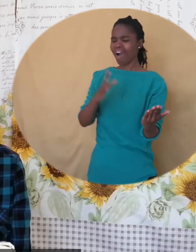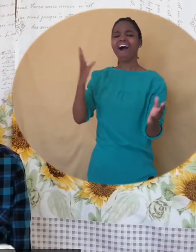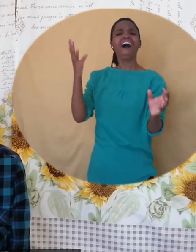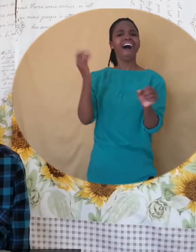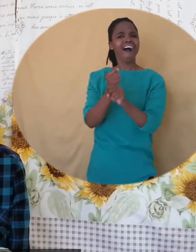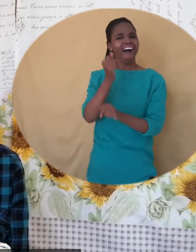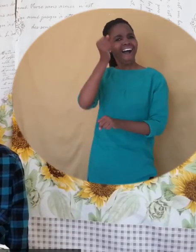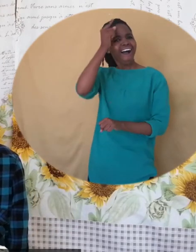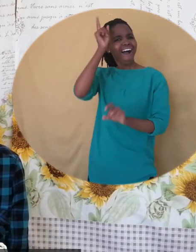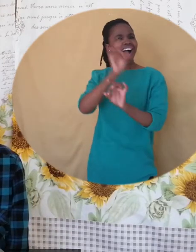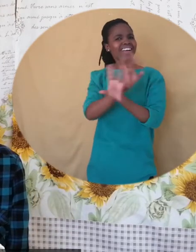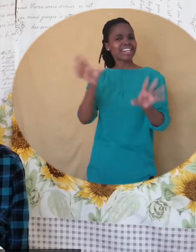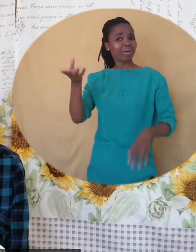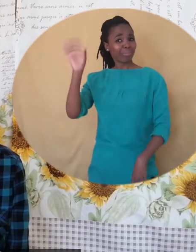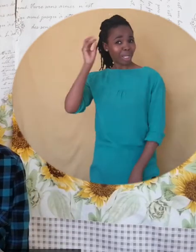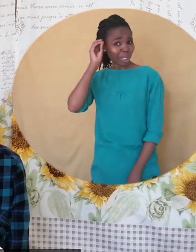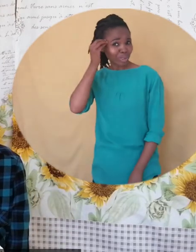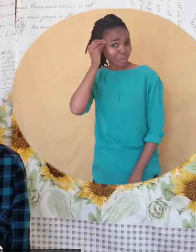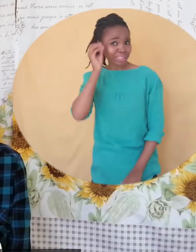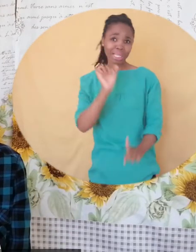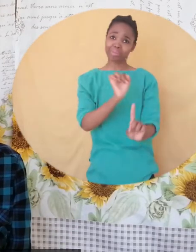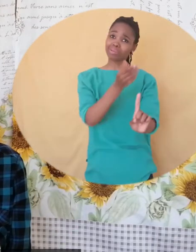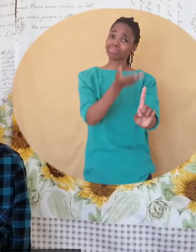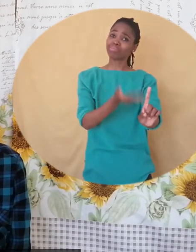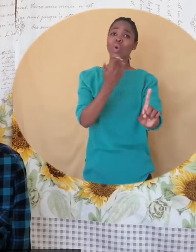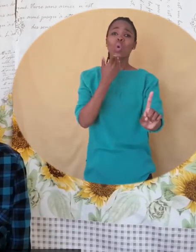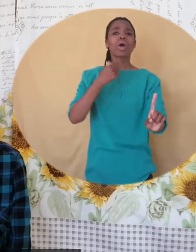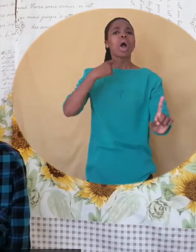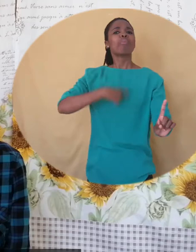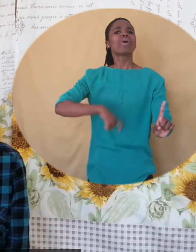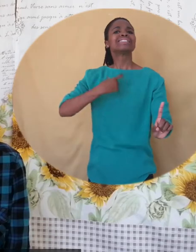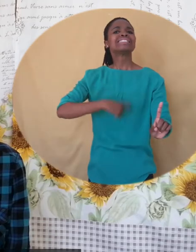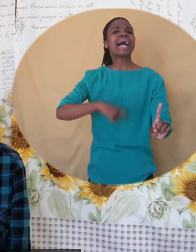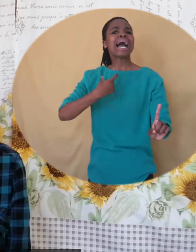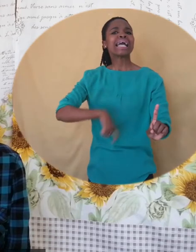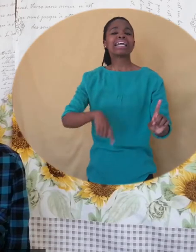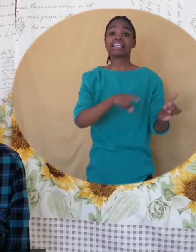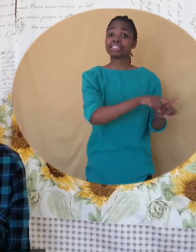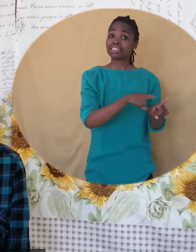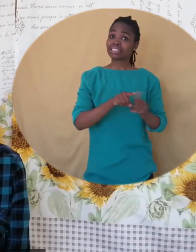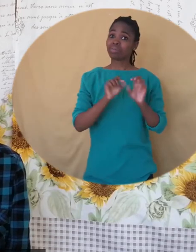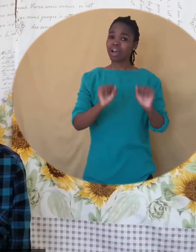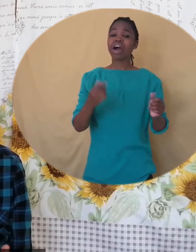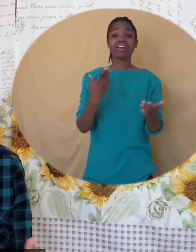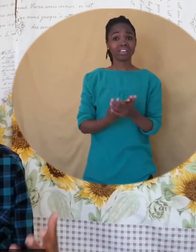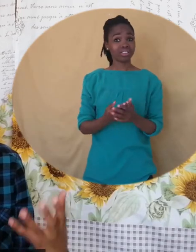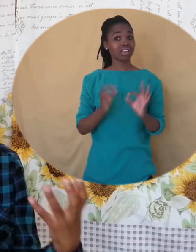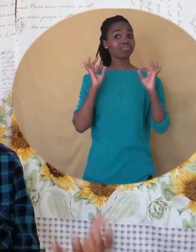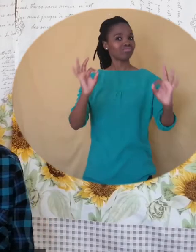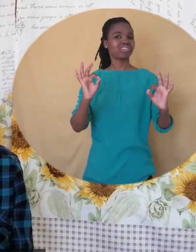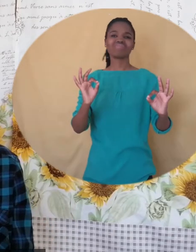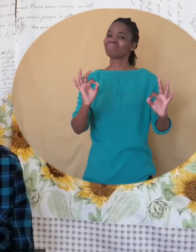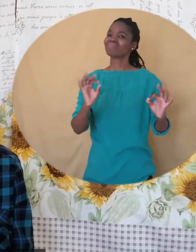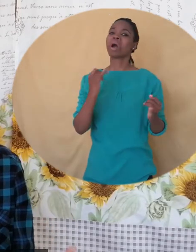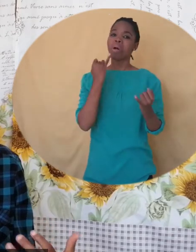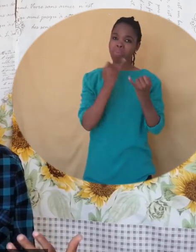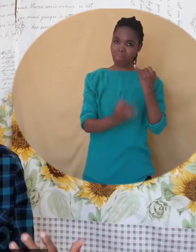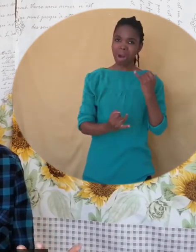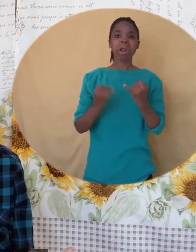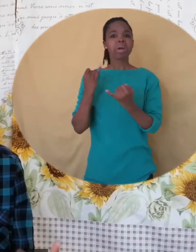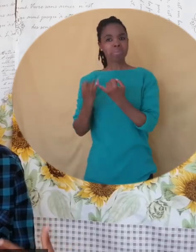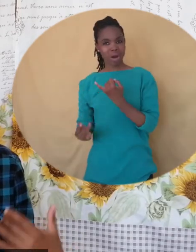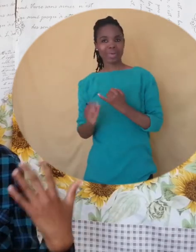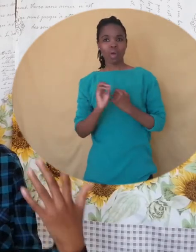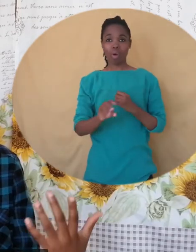get first-hand insights into, you know, Steve's personality. You know, I get to understand his downfalls and I